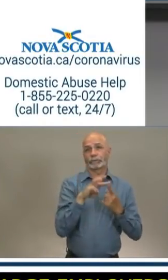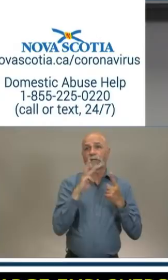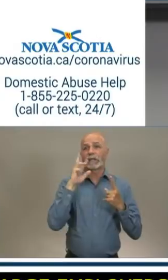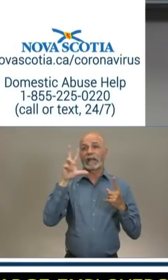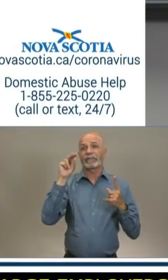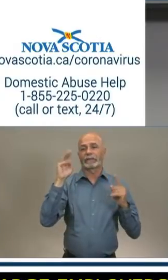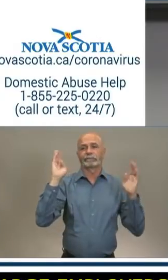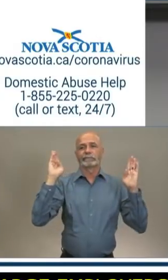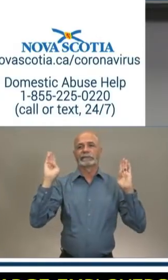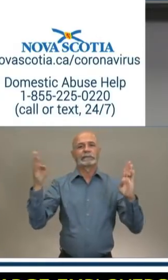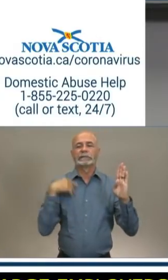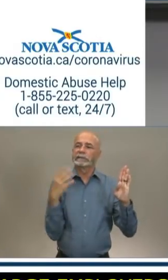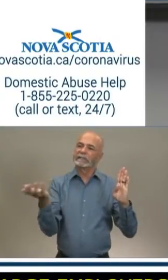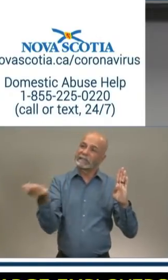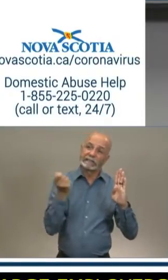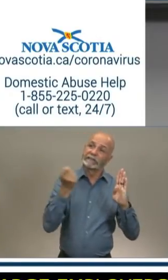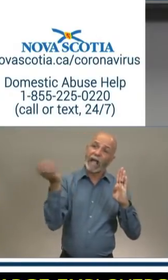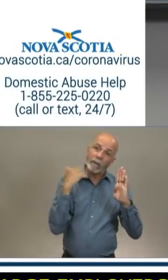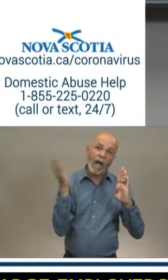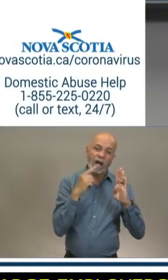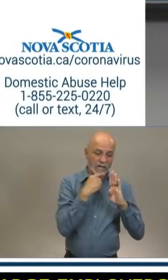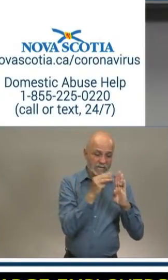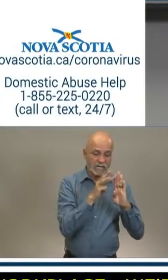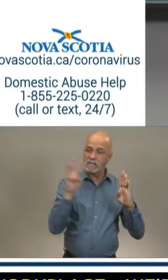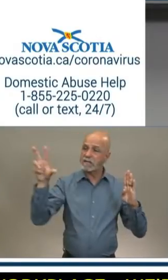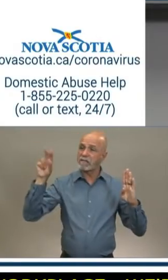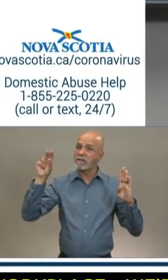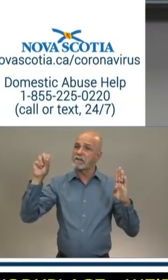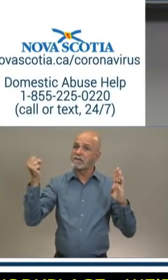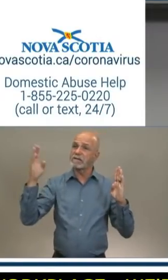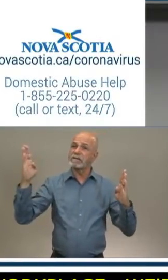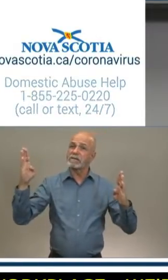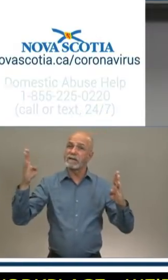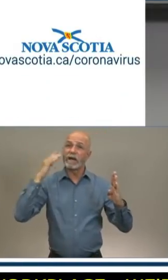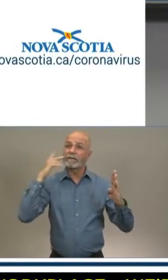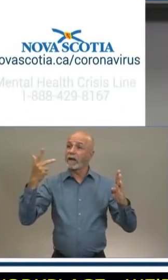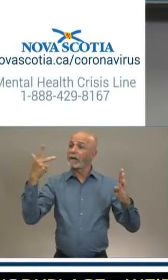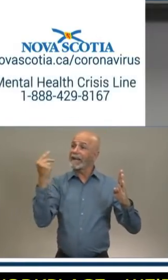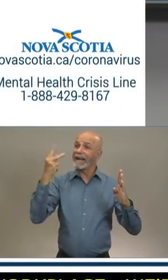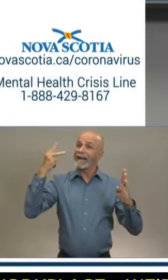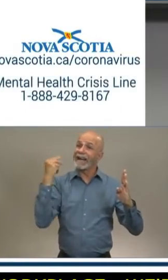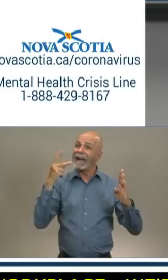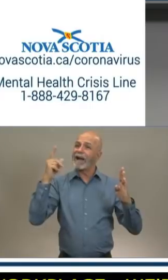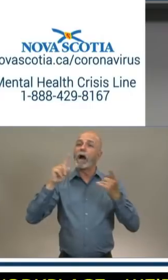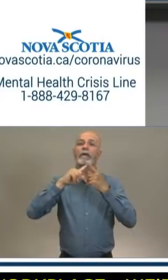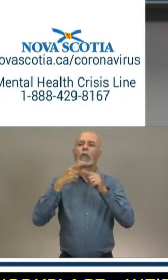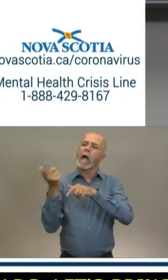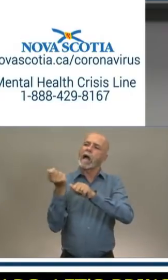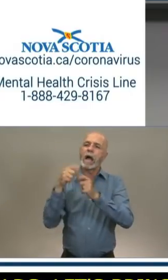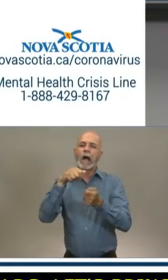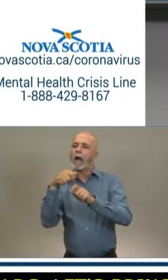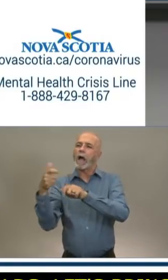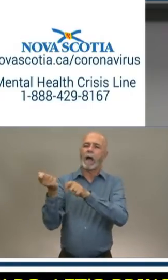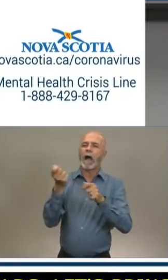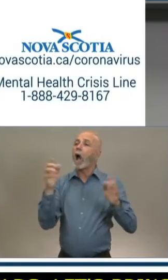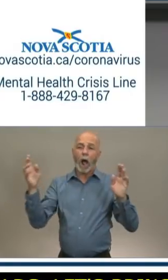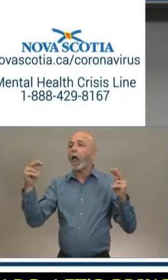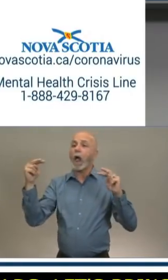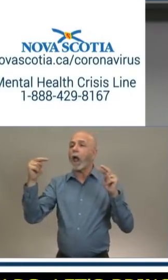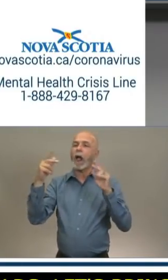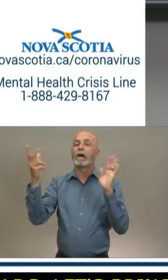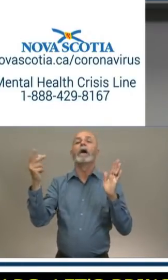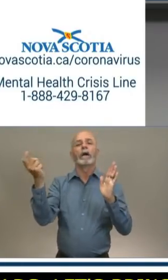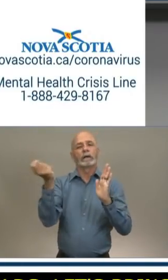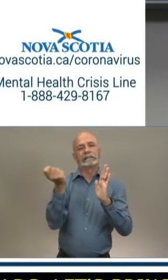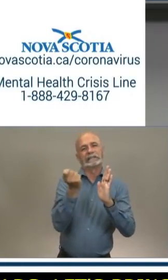get vaccinated, and then their friends, their co-workers will also be encouraged by that. So yes, we have more work to do. It's very